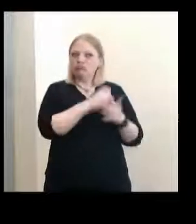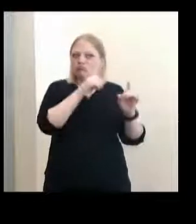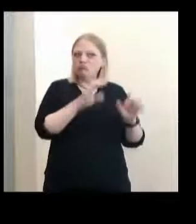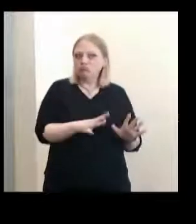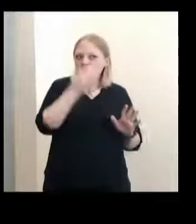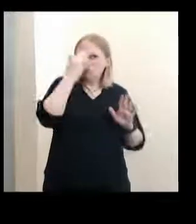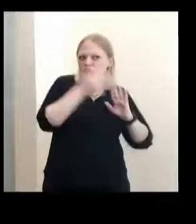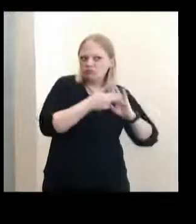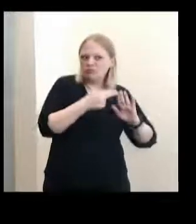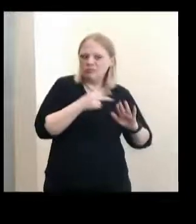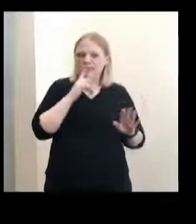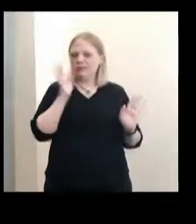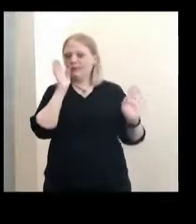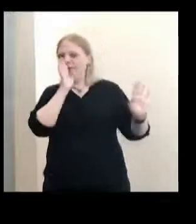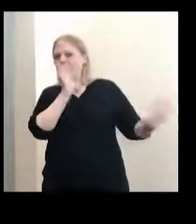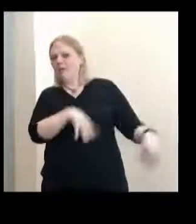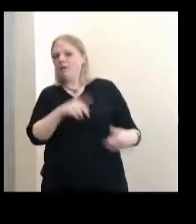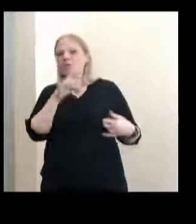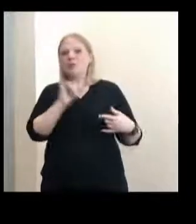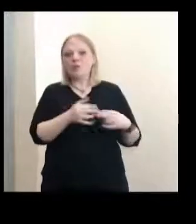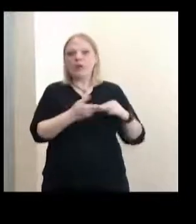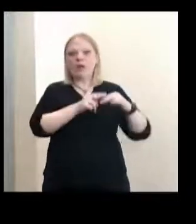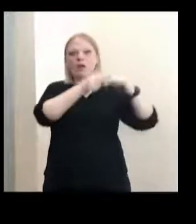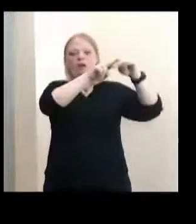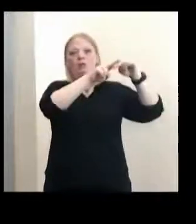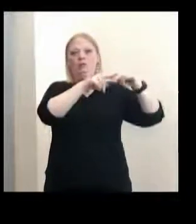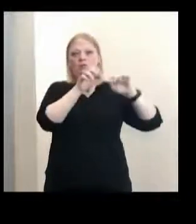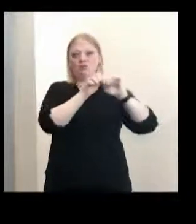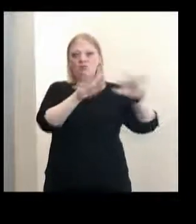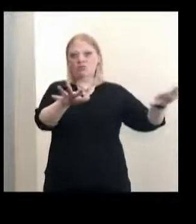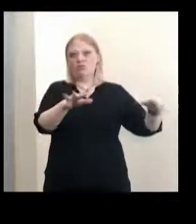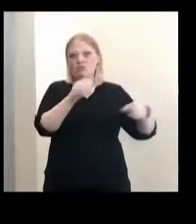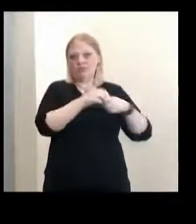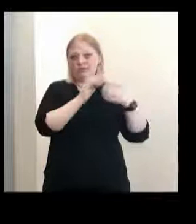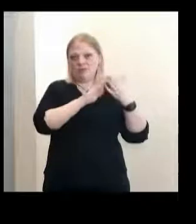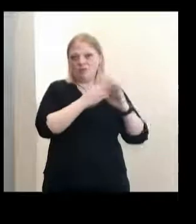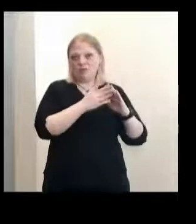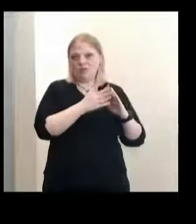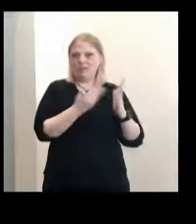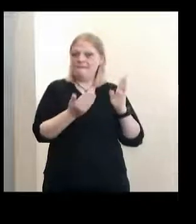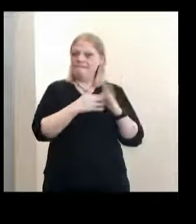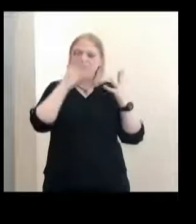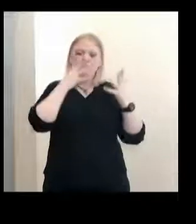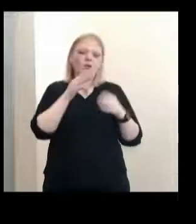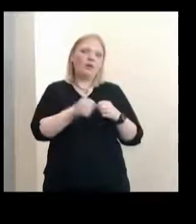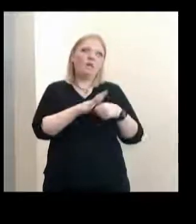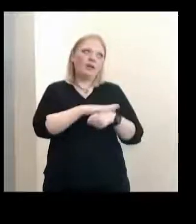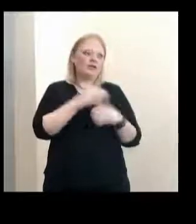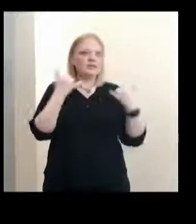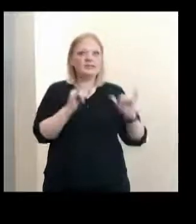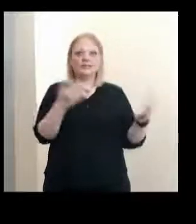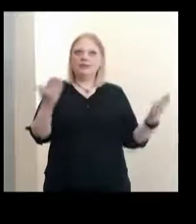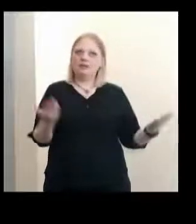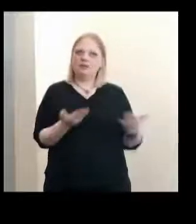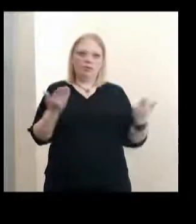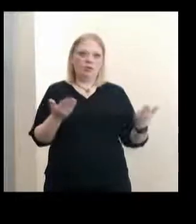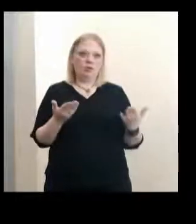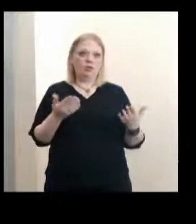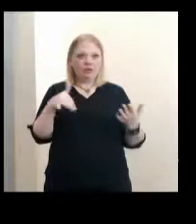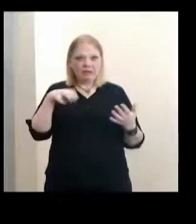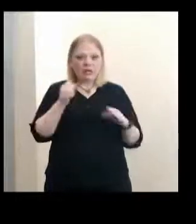that's compounding the risk of transmission in our community. So again, unfortunately, COVID-19 is still here. We're making